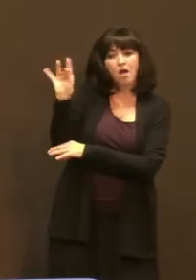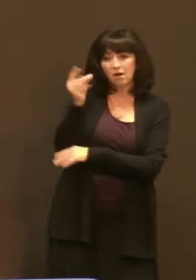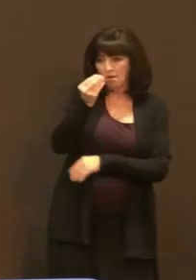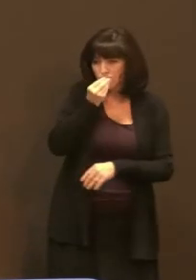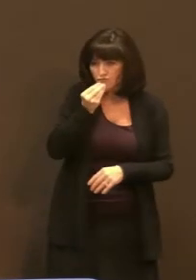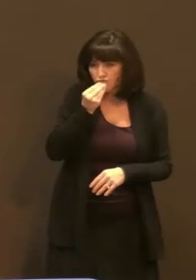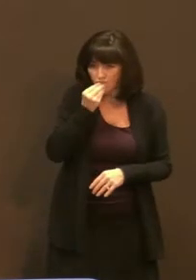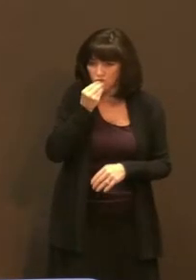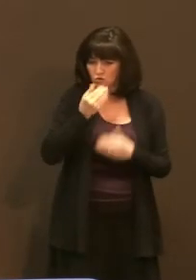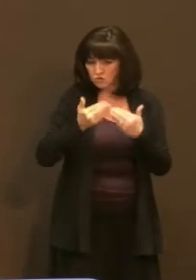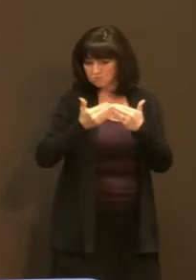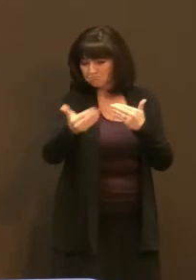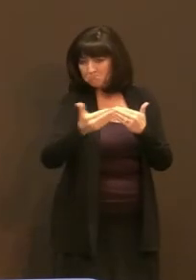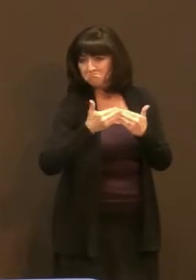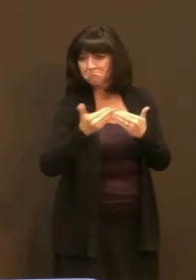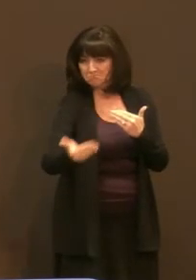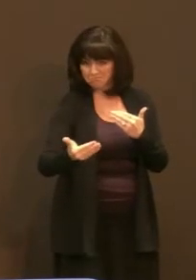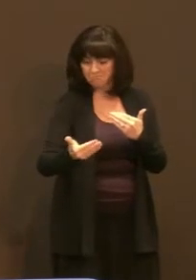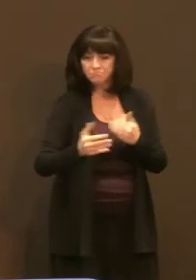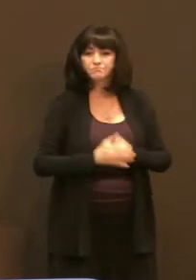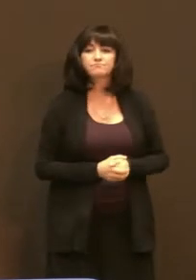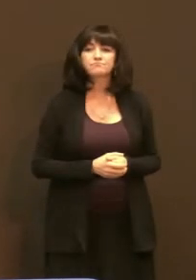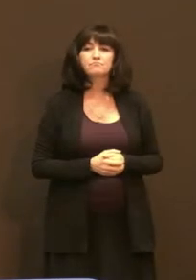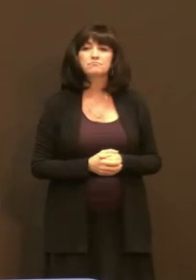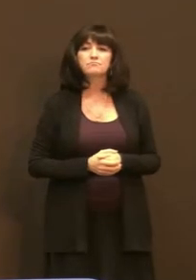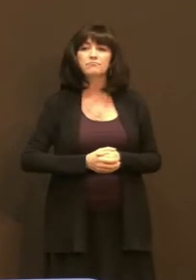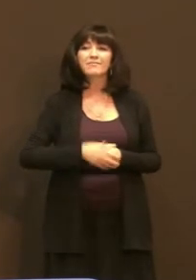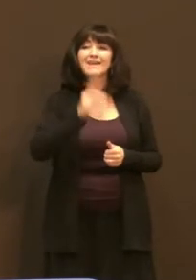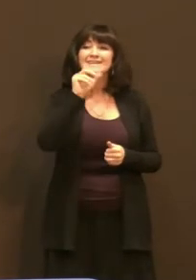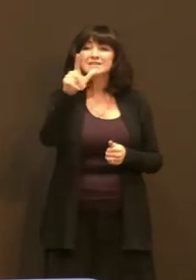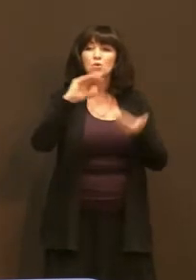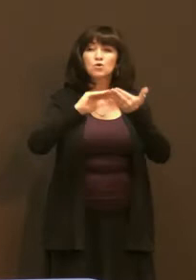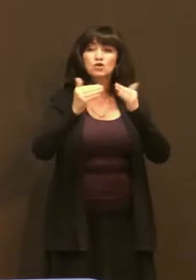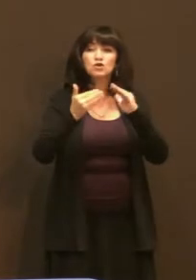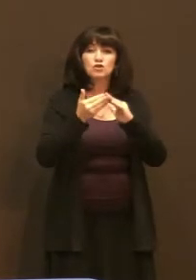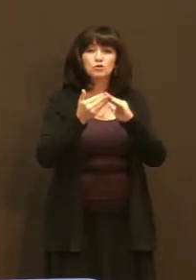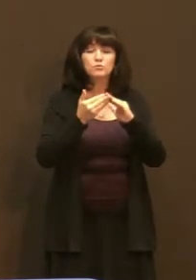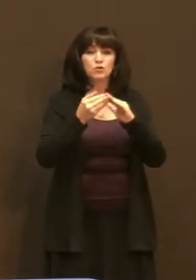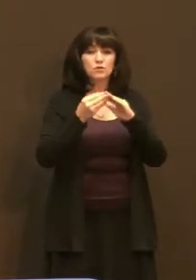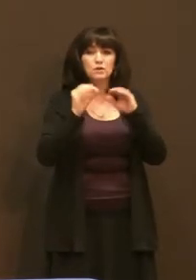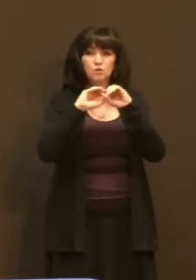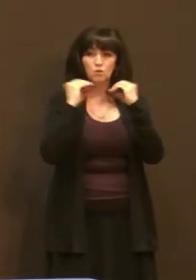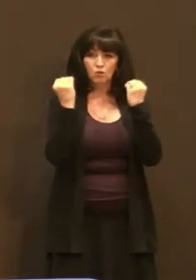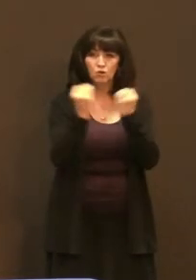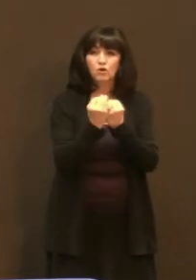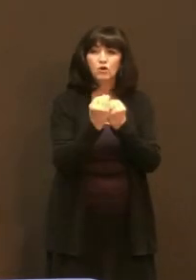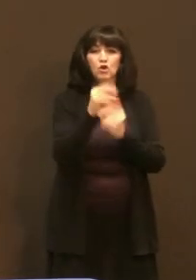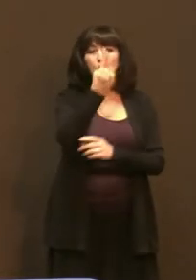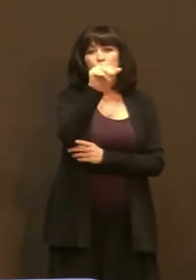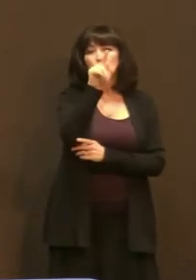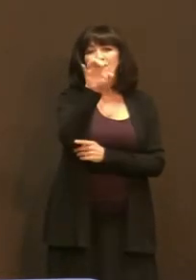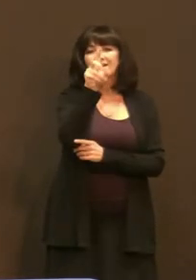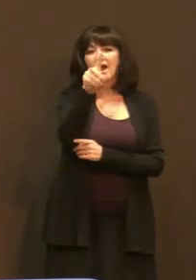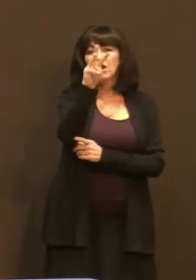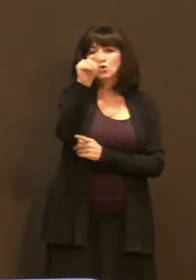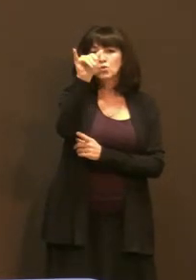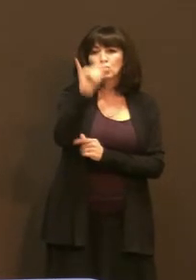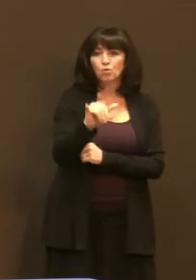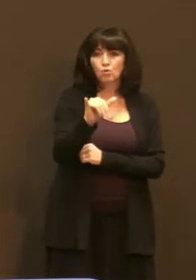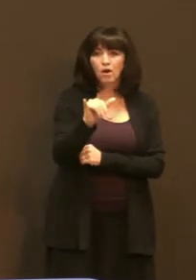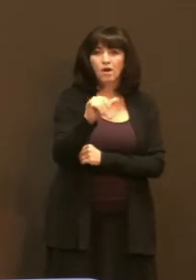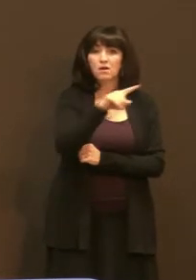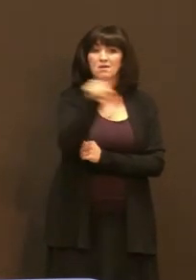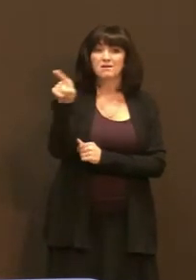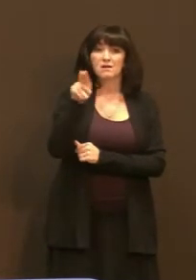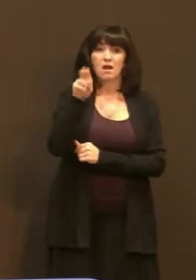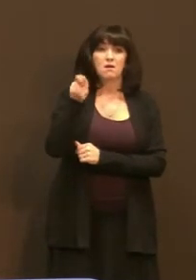We also highlighted the Delaware Community Foundation last week, United Way, Philanthropy Delaware, again, agencies that are helping the nonprofits